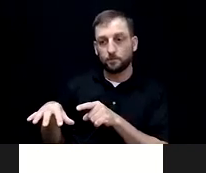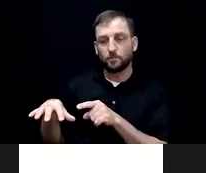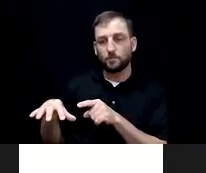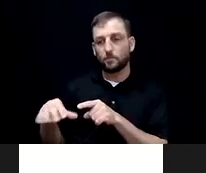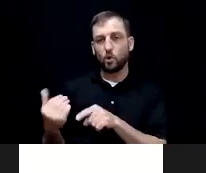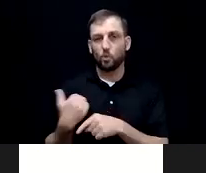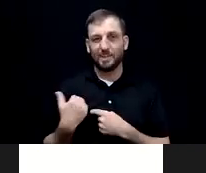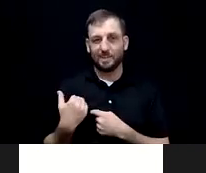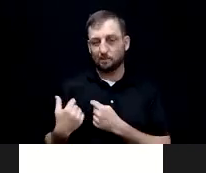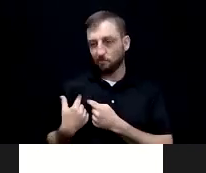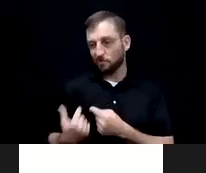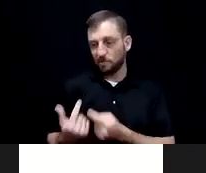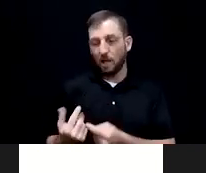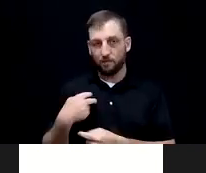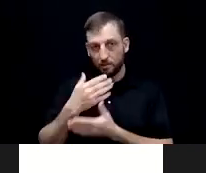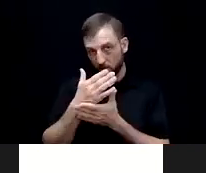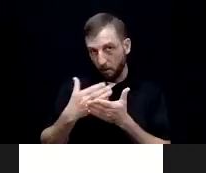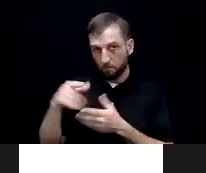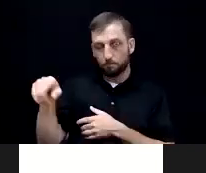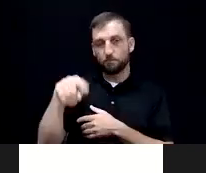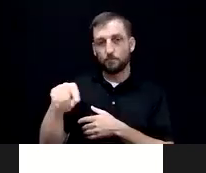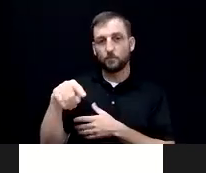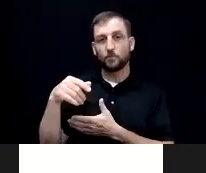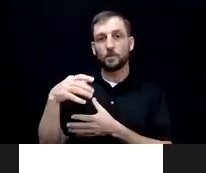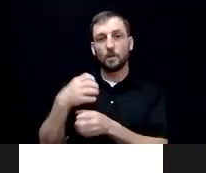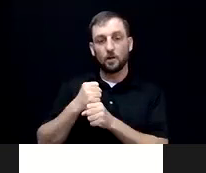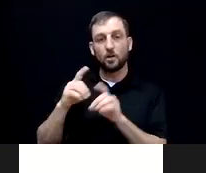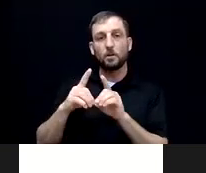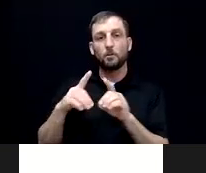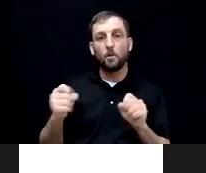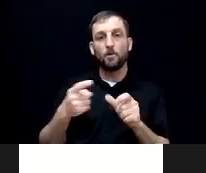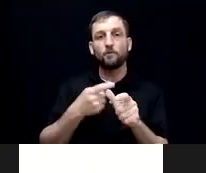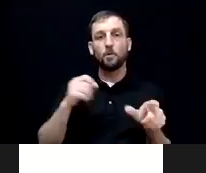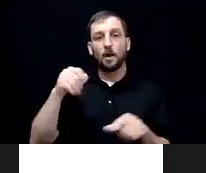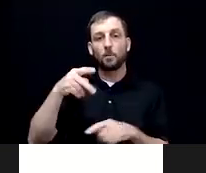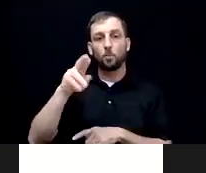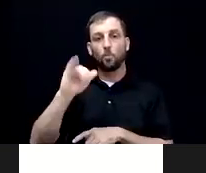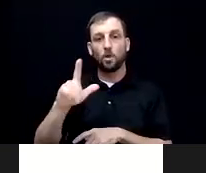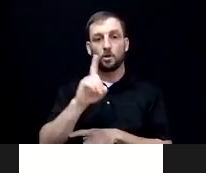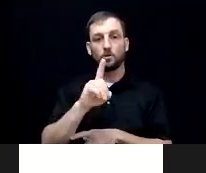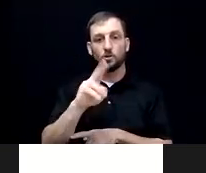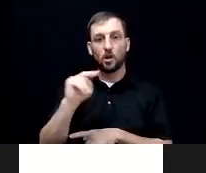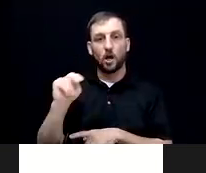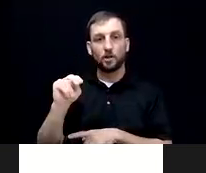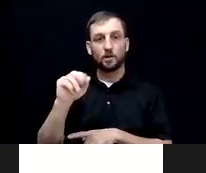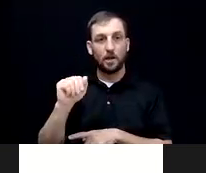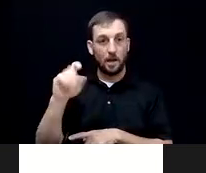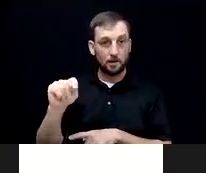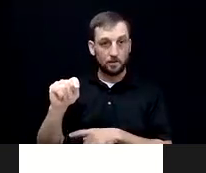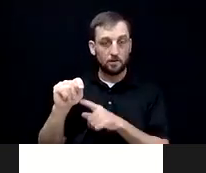earned the diplomas available through the April Dunn Act. And